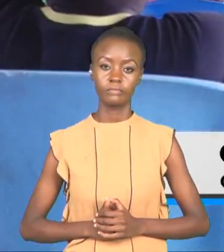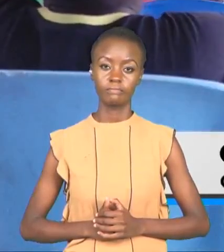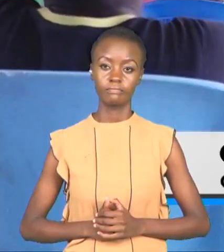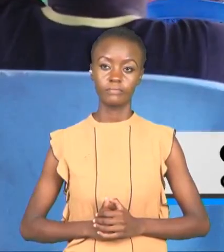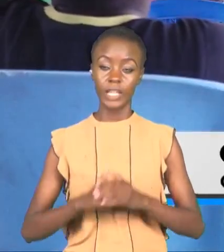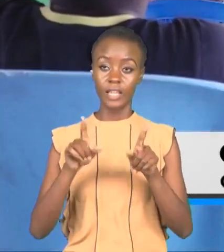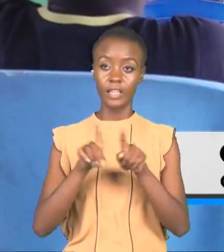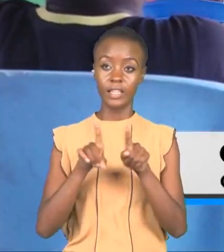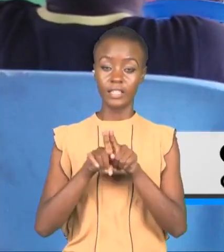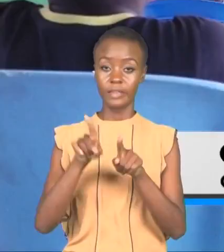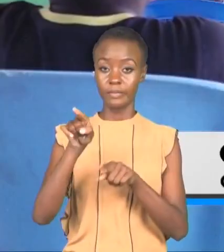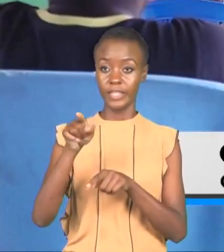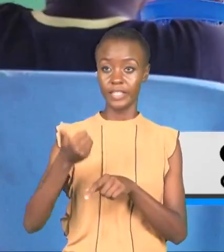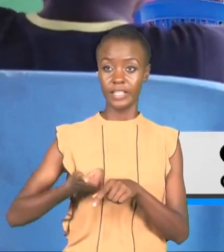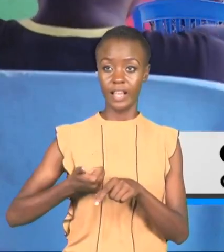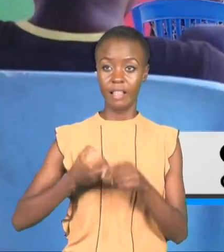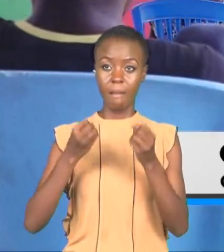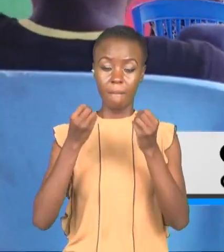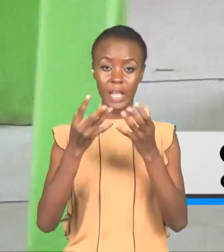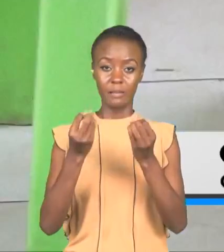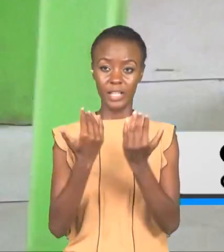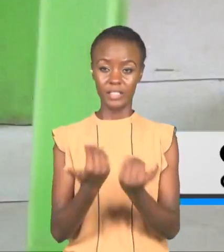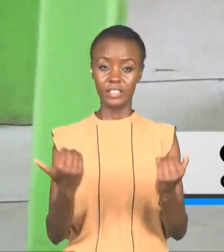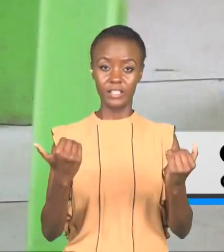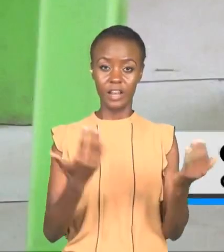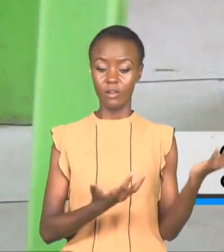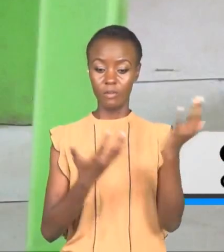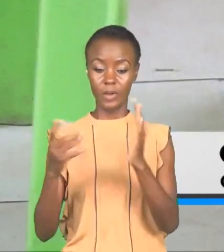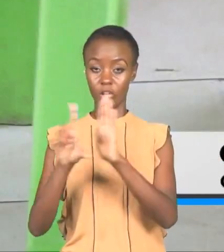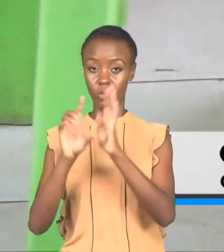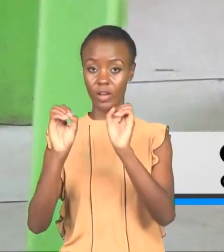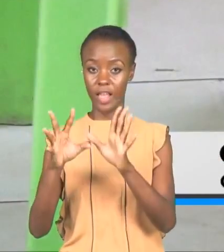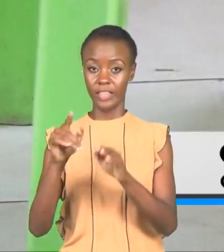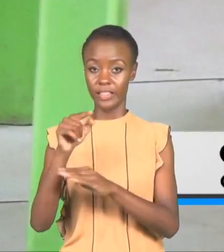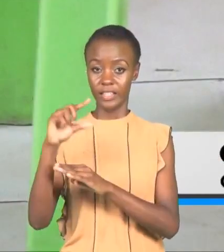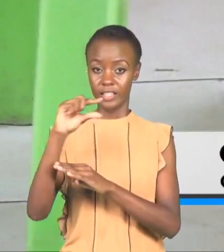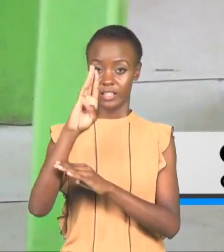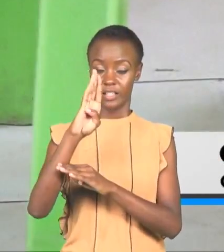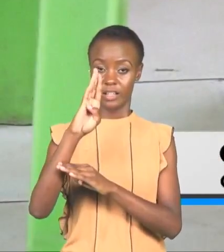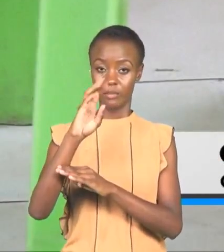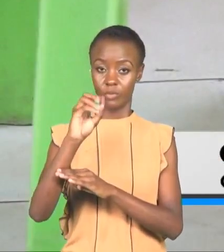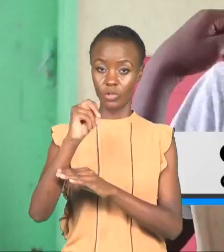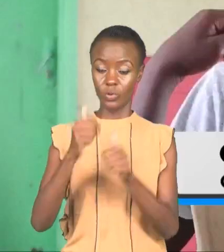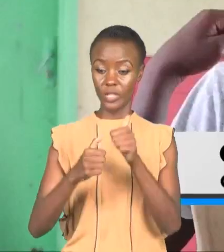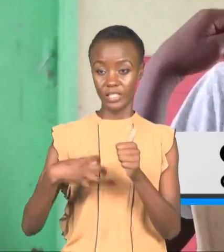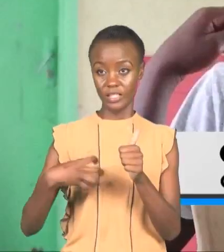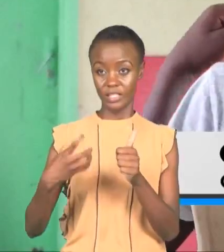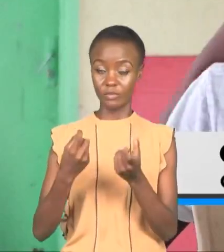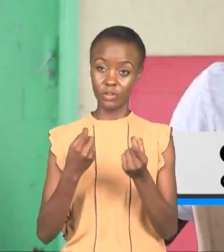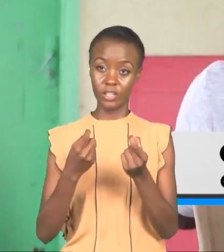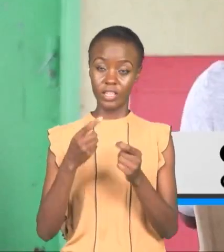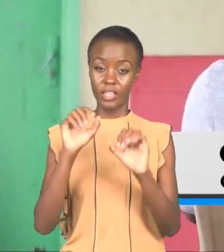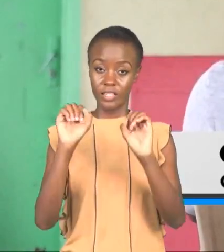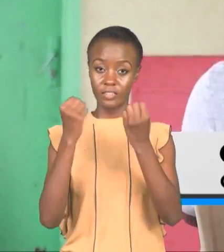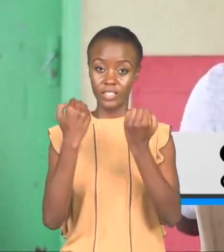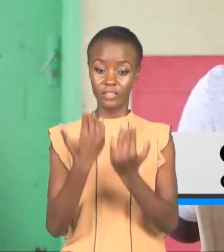Like Adama and Tsunami, hundreds of children are brought illegally to Gabon, a relatively rich Central African country. Rescued children